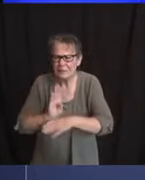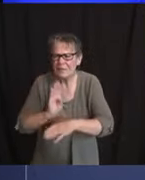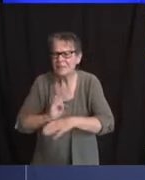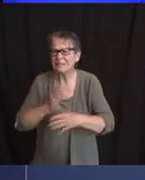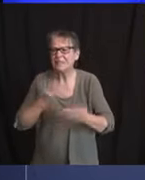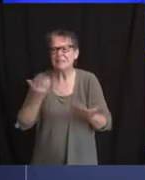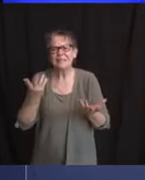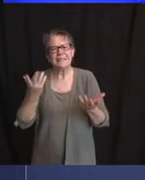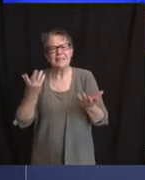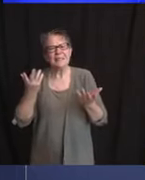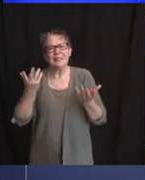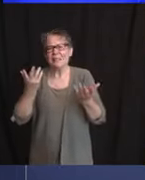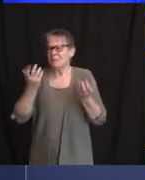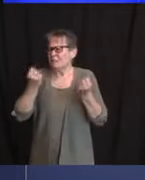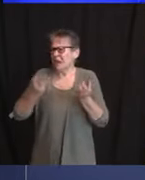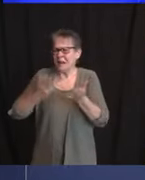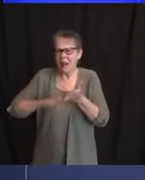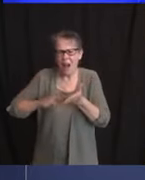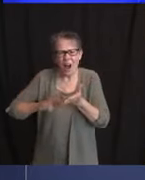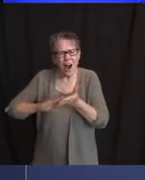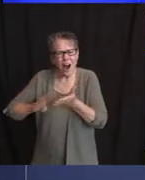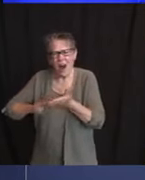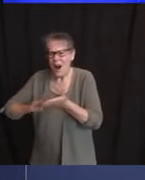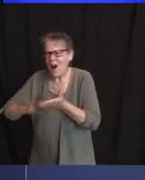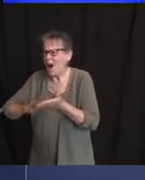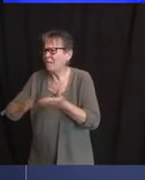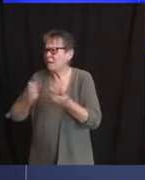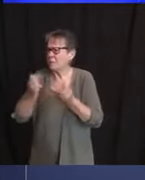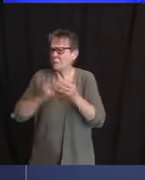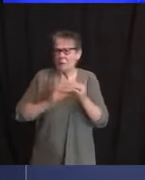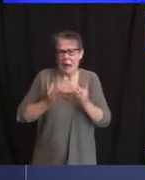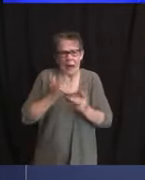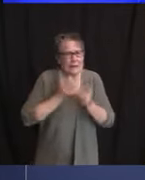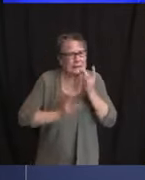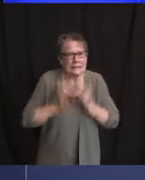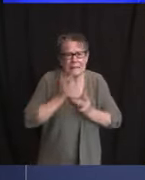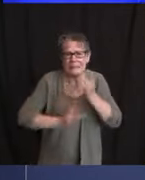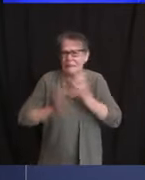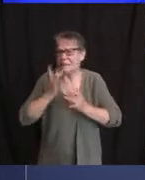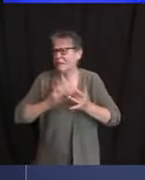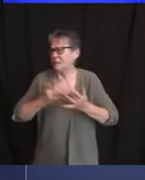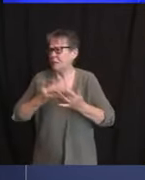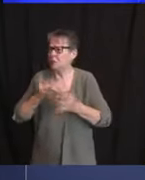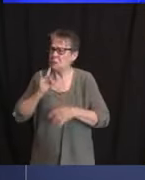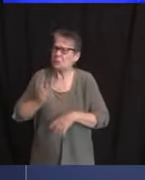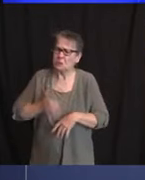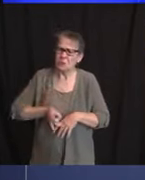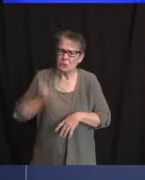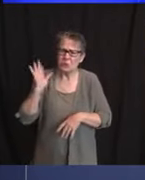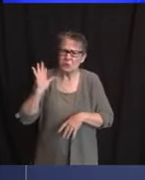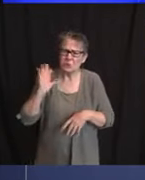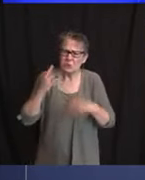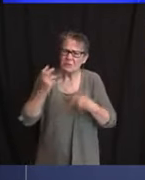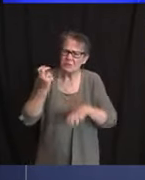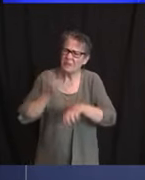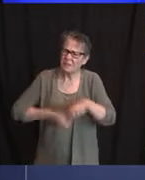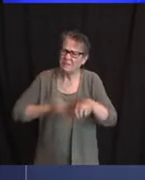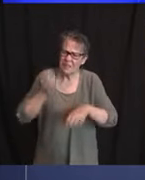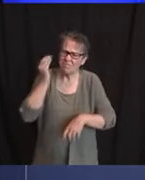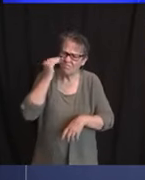hurting. Now, I've been through a lot of difficult, life-changing events in my time in Congress. September